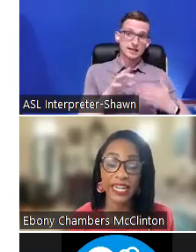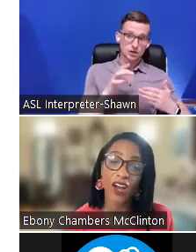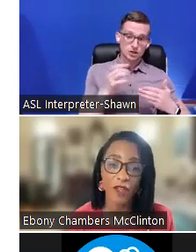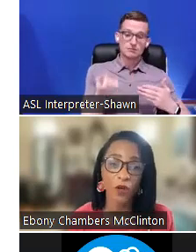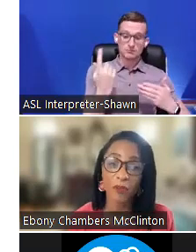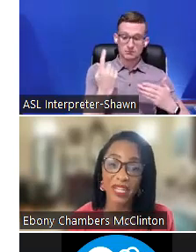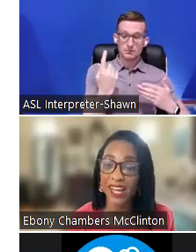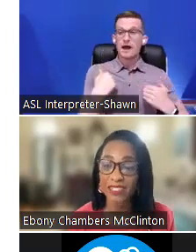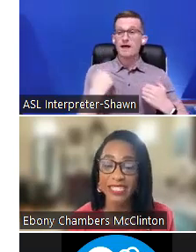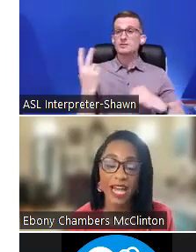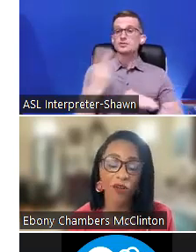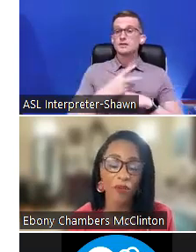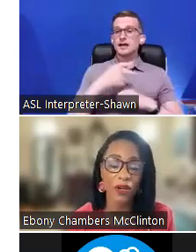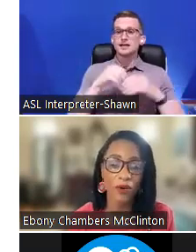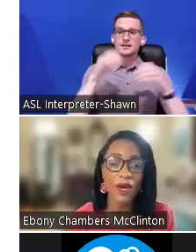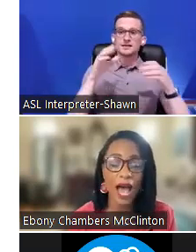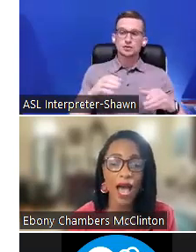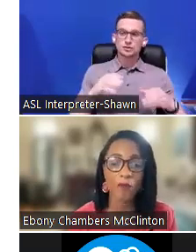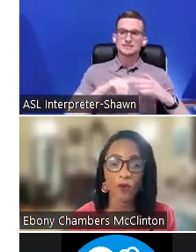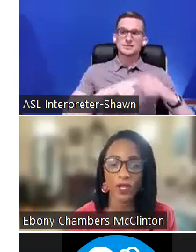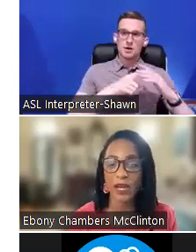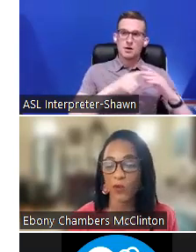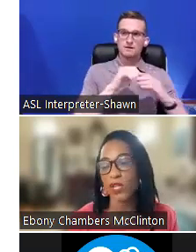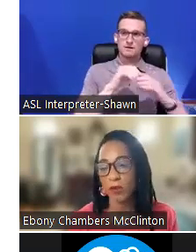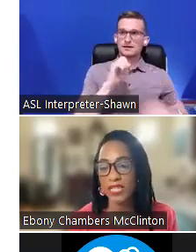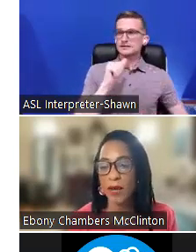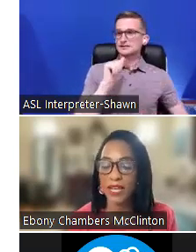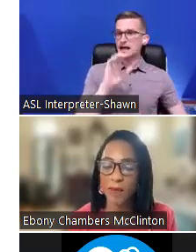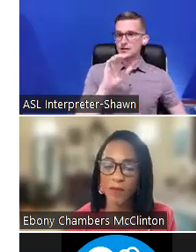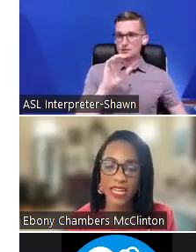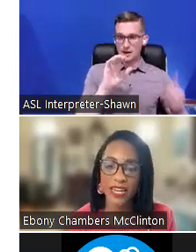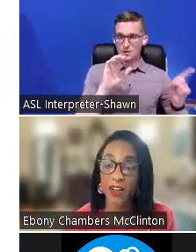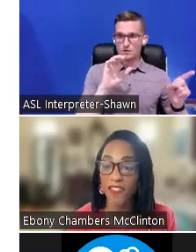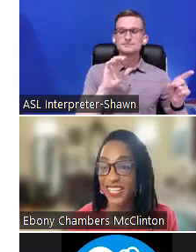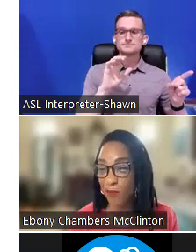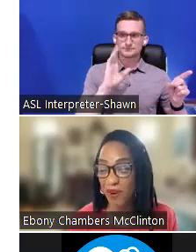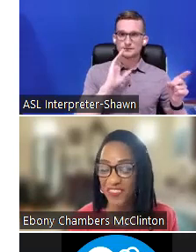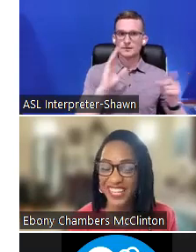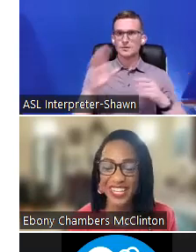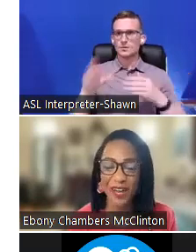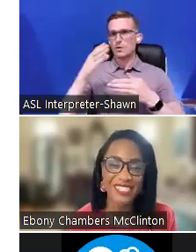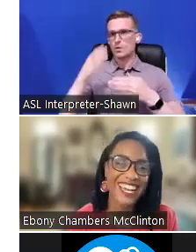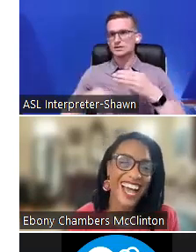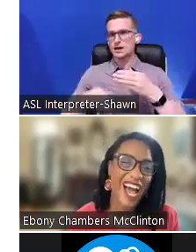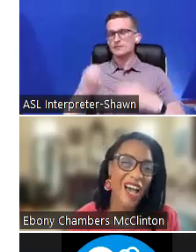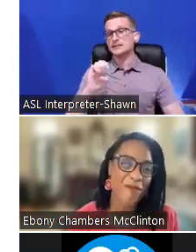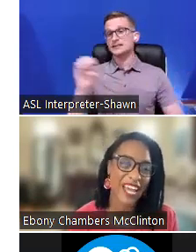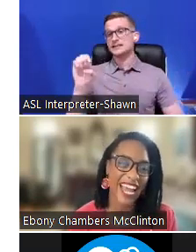in-person kickoff that will be held in Sacramento, where we'll close up somewhere on the East Coast.